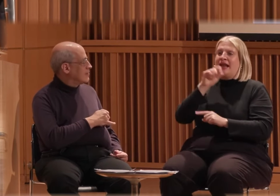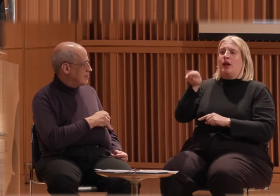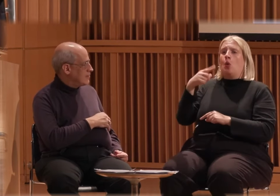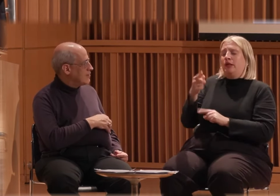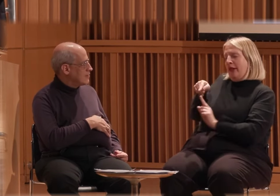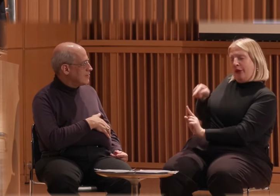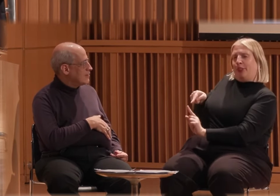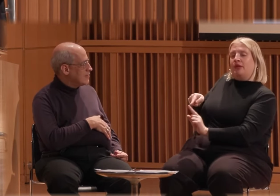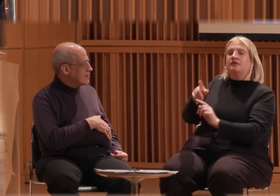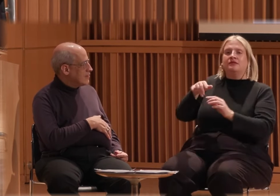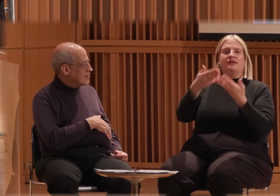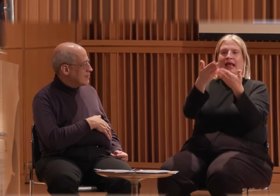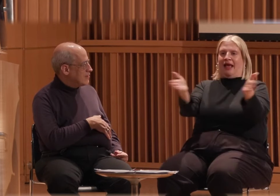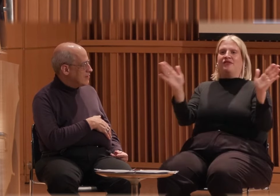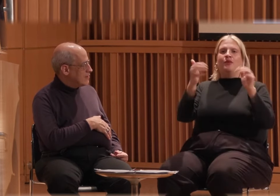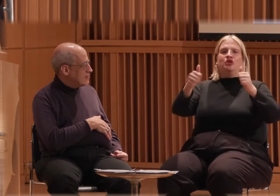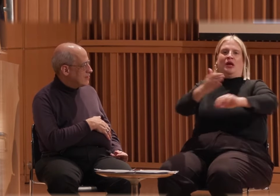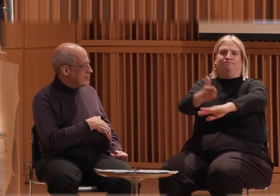to make it a better place.